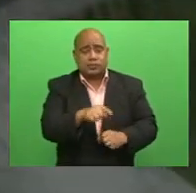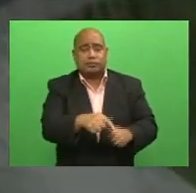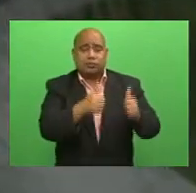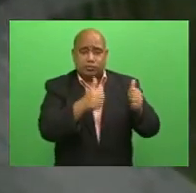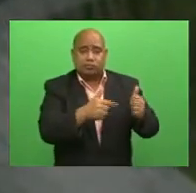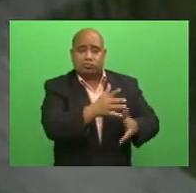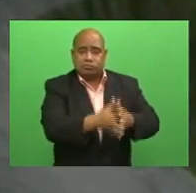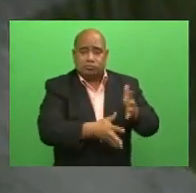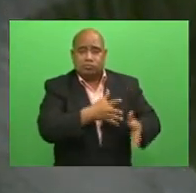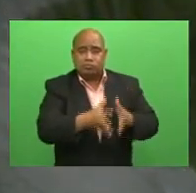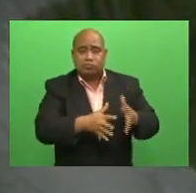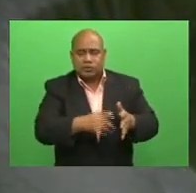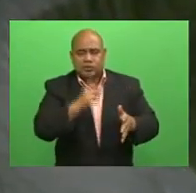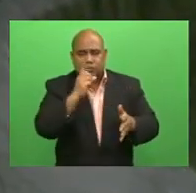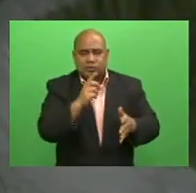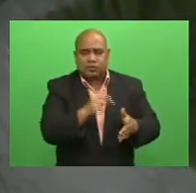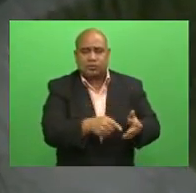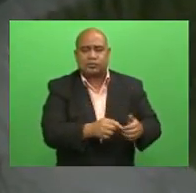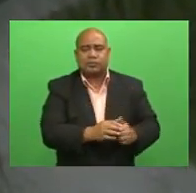into